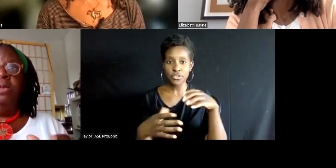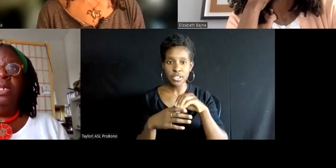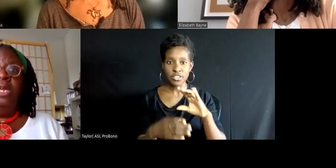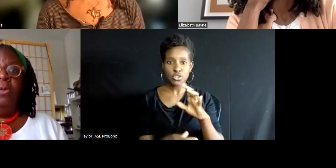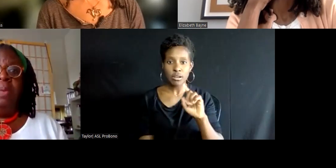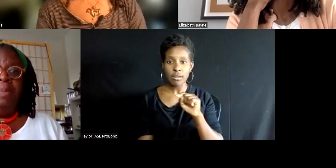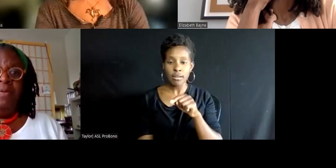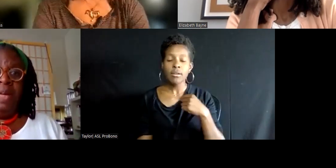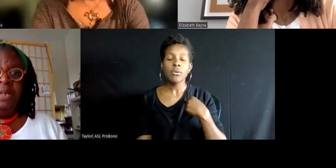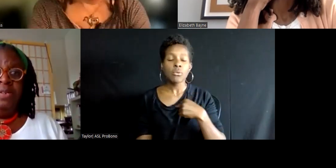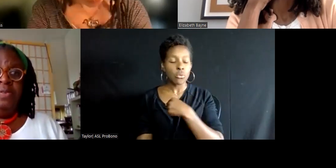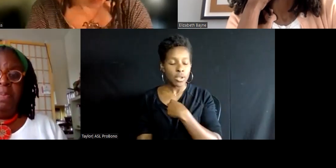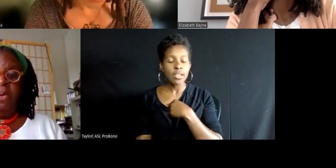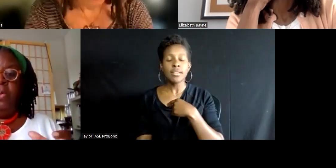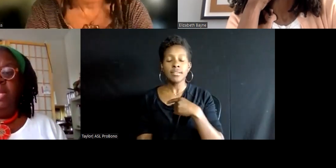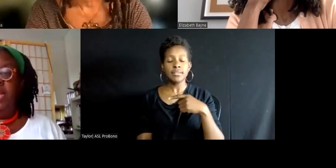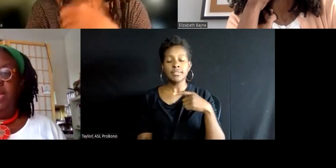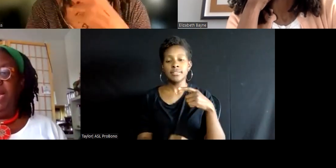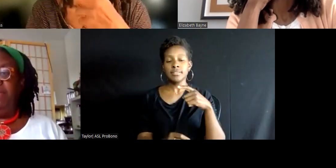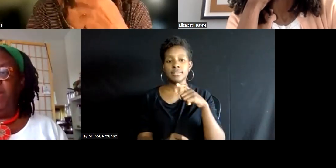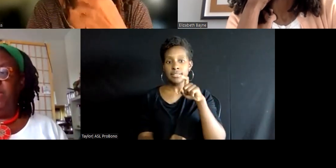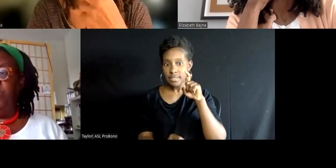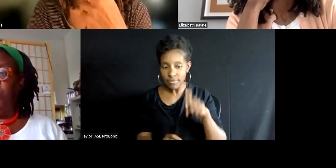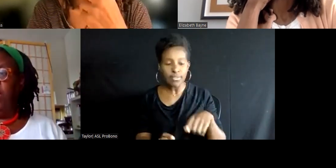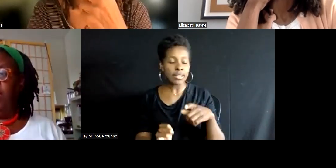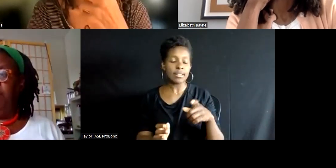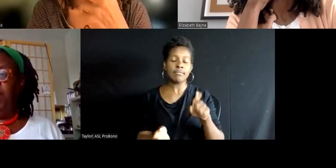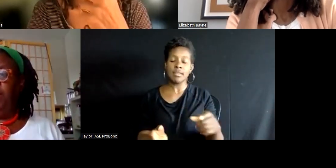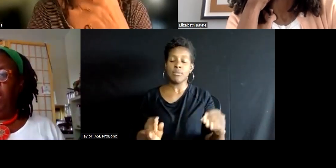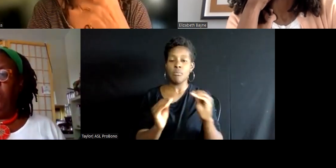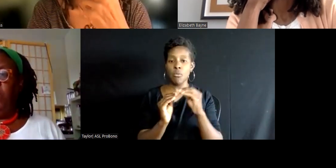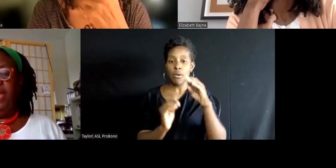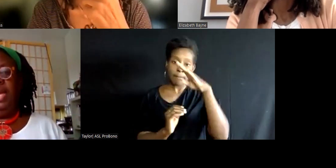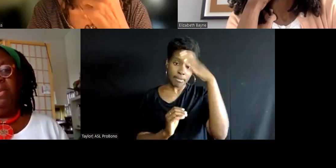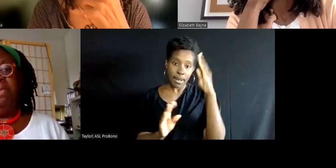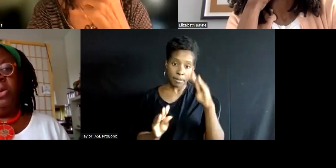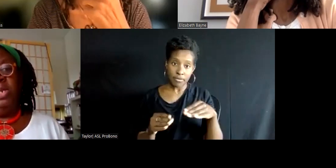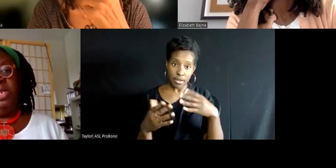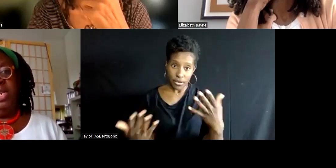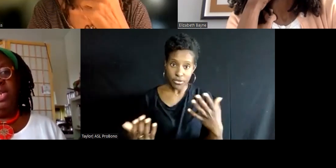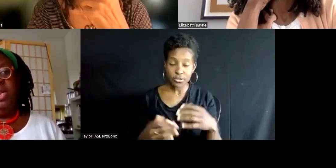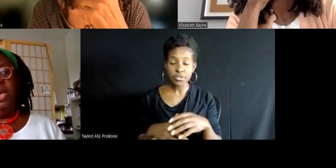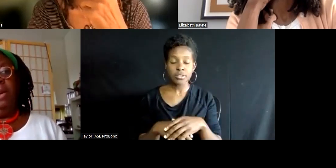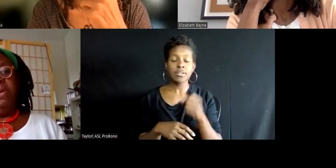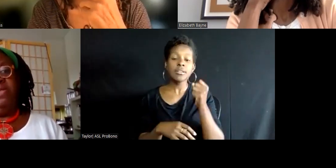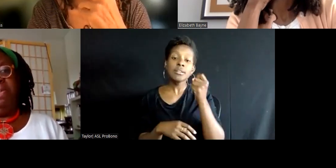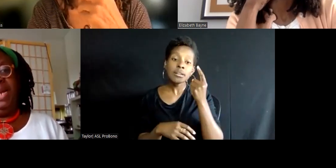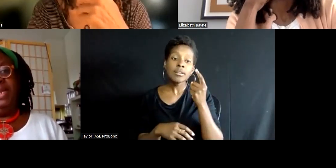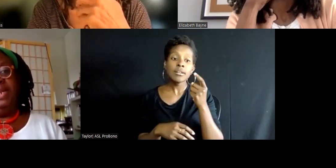We absolutely need more Black providers, but we need Black providers who are coming with a